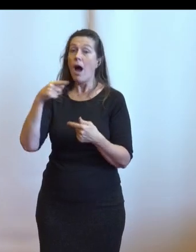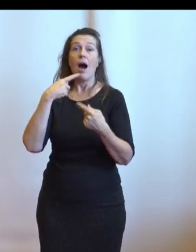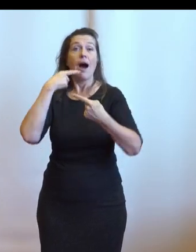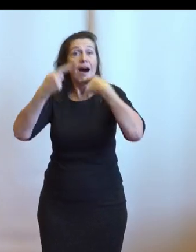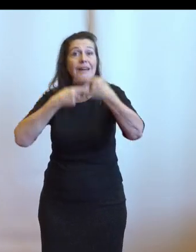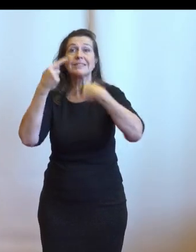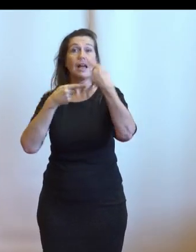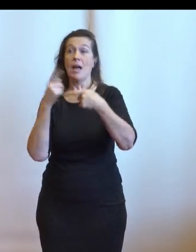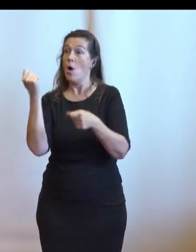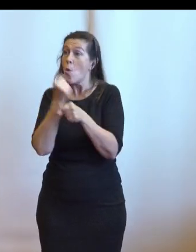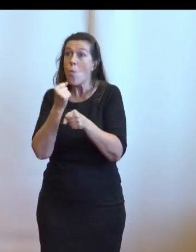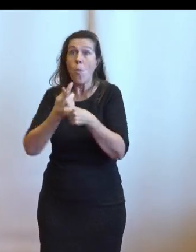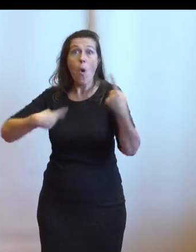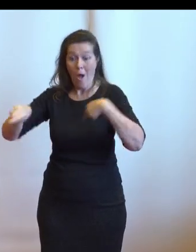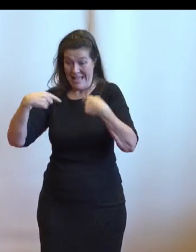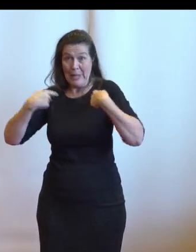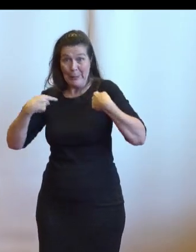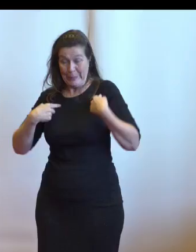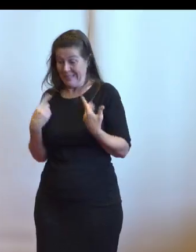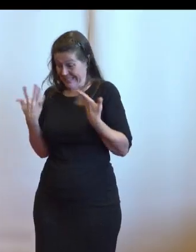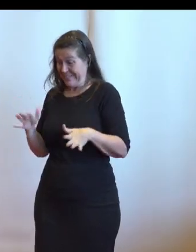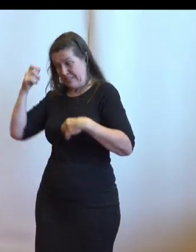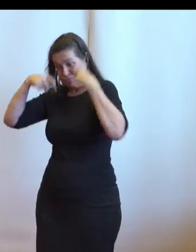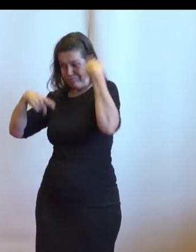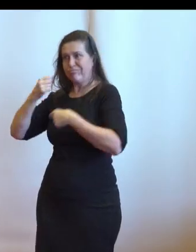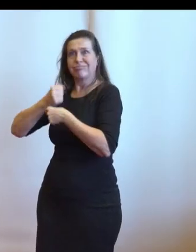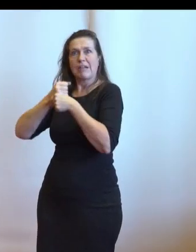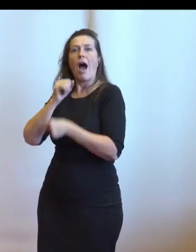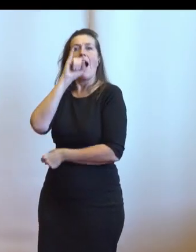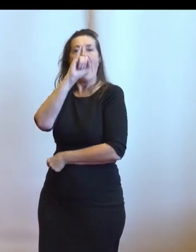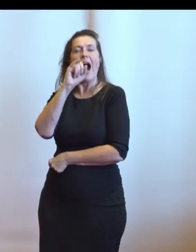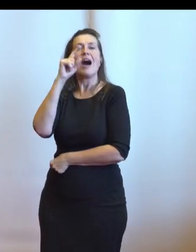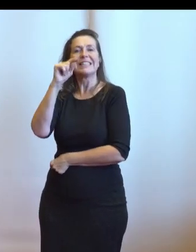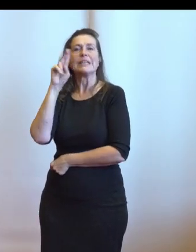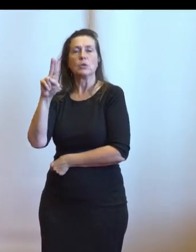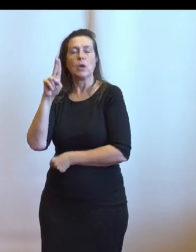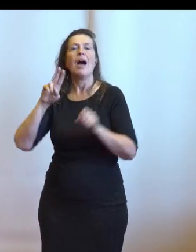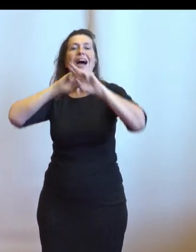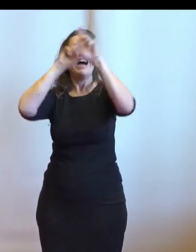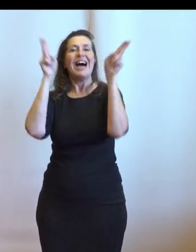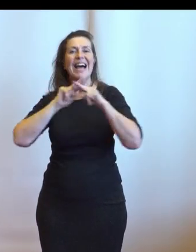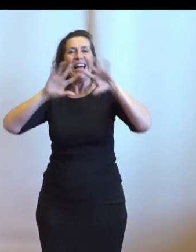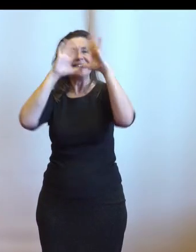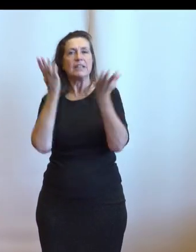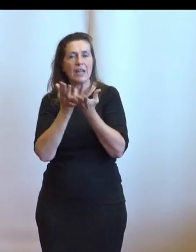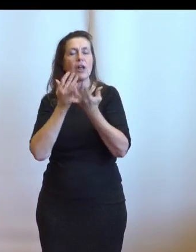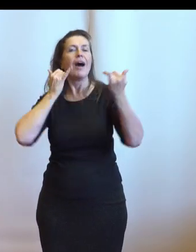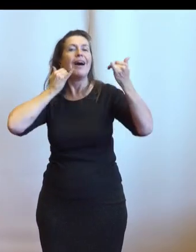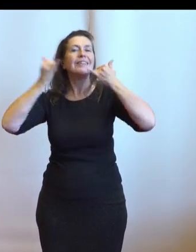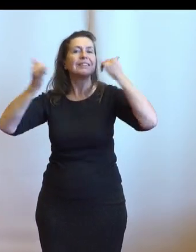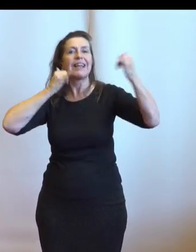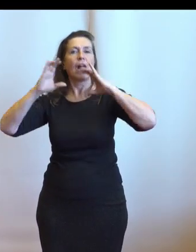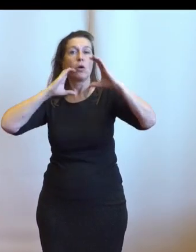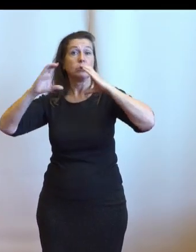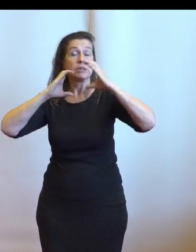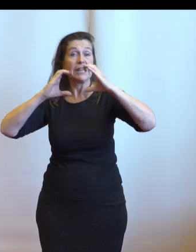the work that we are doing in ITU, International Telecommunication Union, where the UN agency that